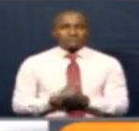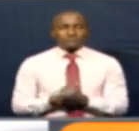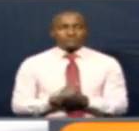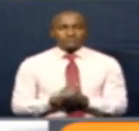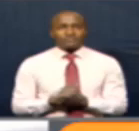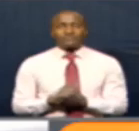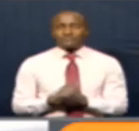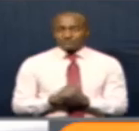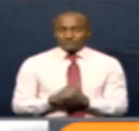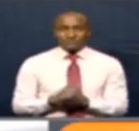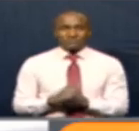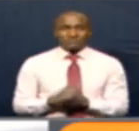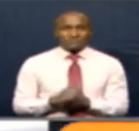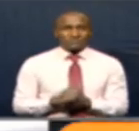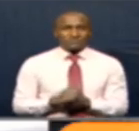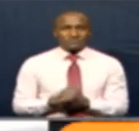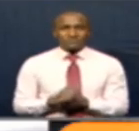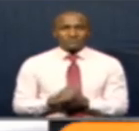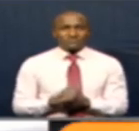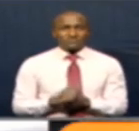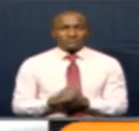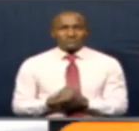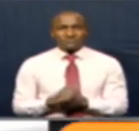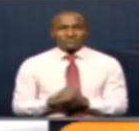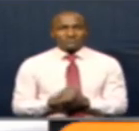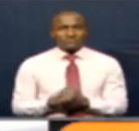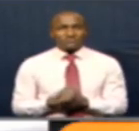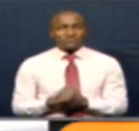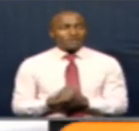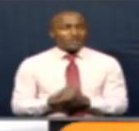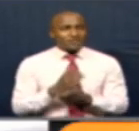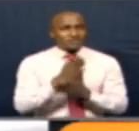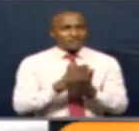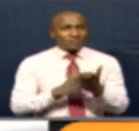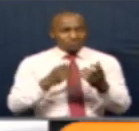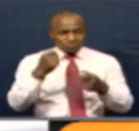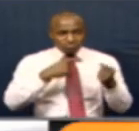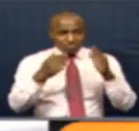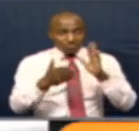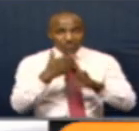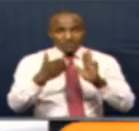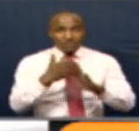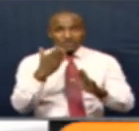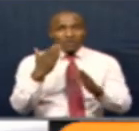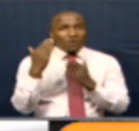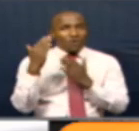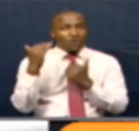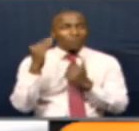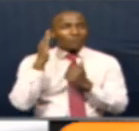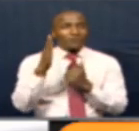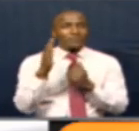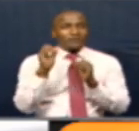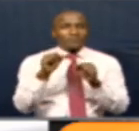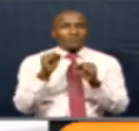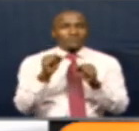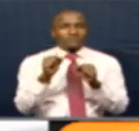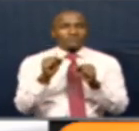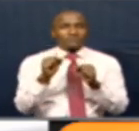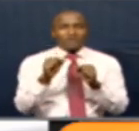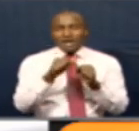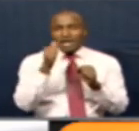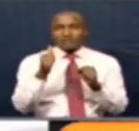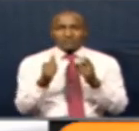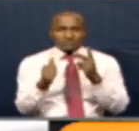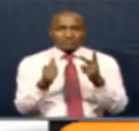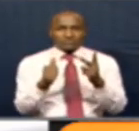to allocate that house. All right. Gents, let's take in some feedback quickly, and hopefully we'll be able to deal with the other two platforms